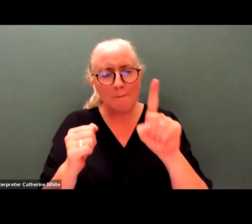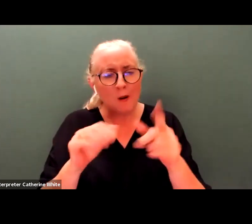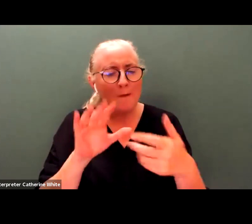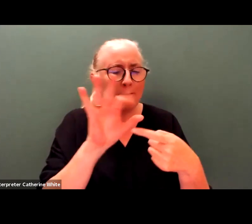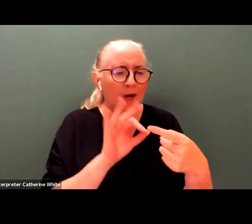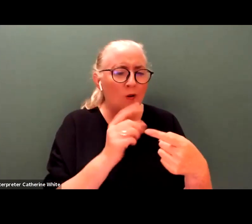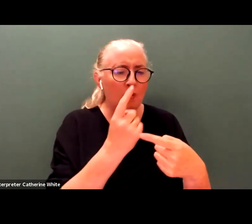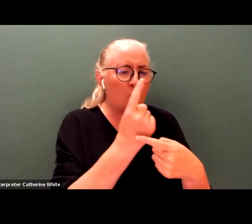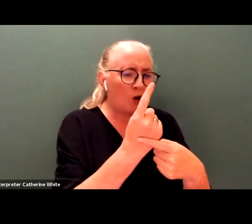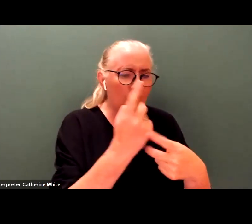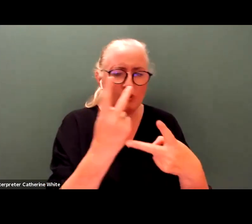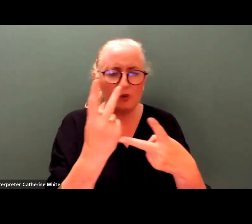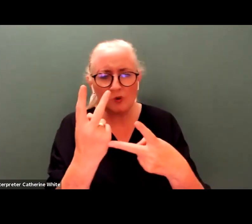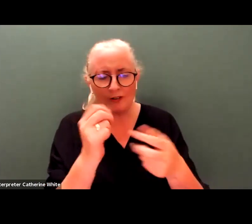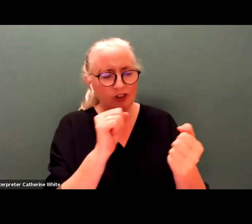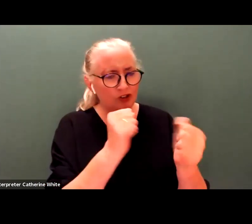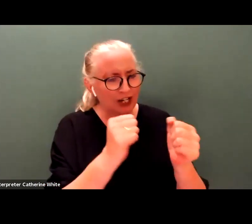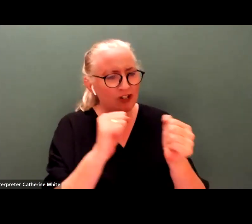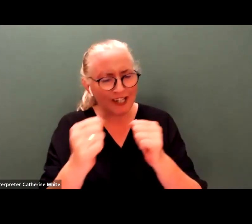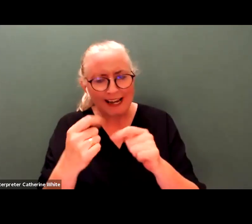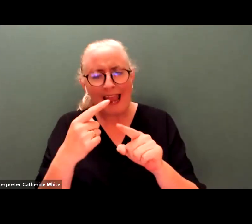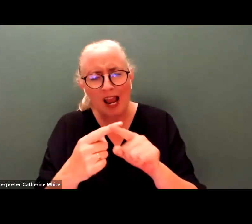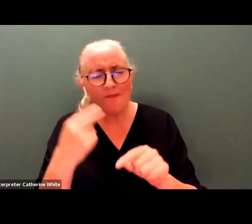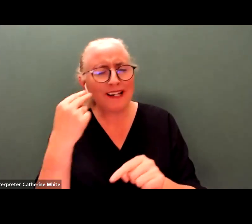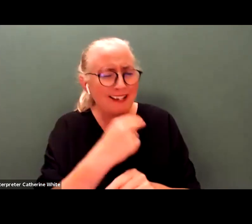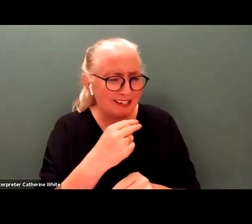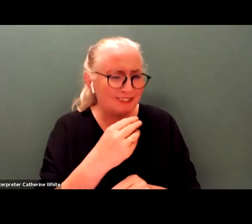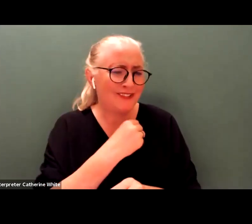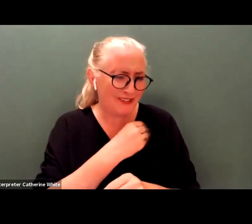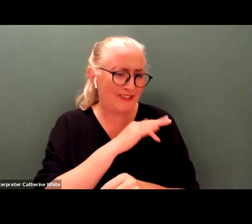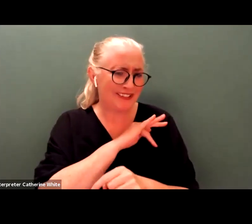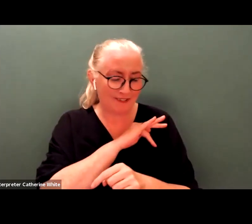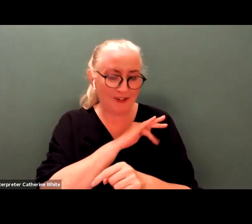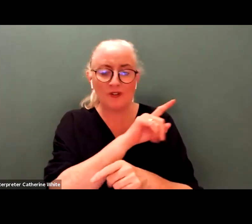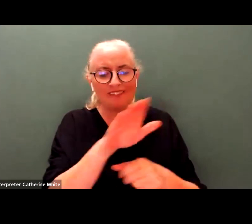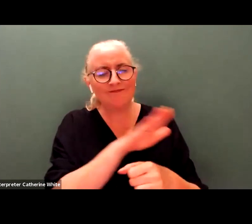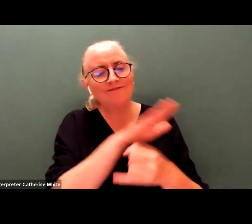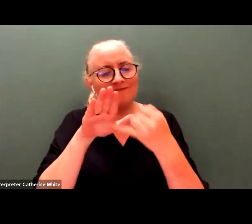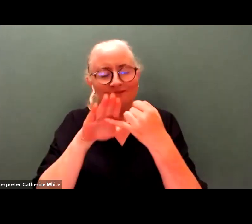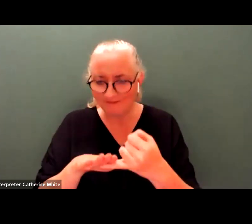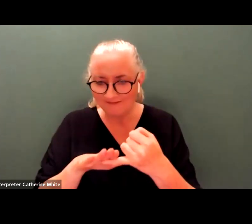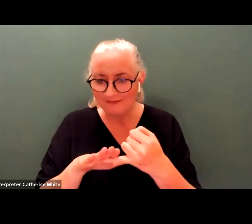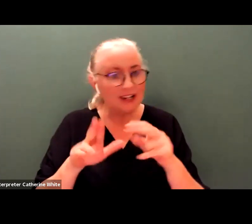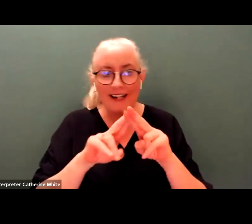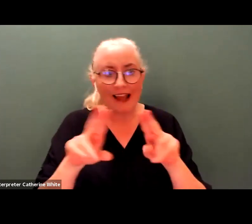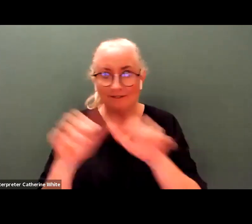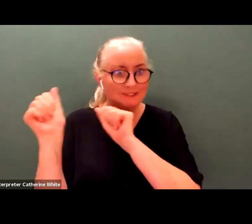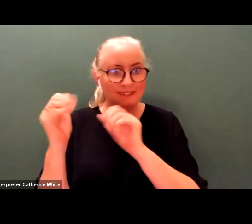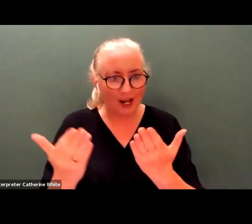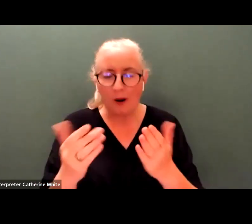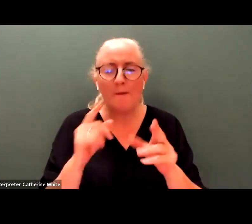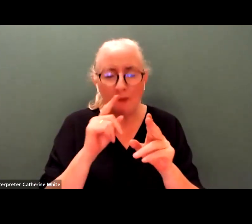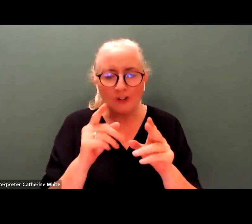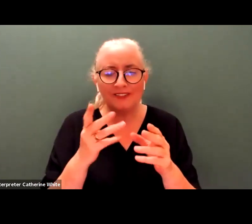two and be nice to yourself on that journey. So finally, I'm going to leave, and we're not going to leave, but I'm going to finish